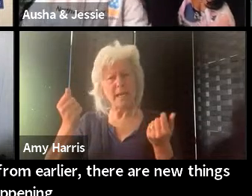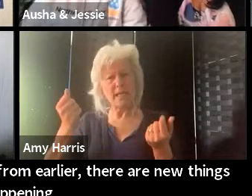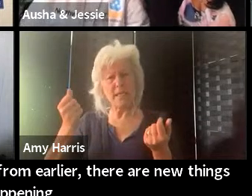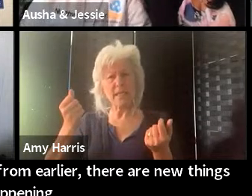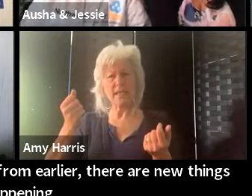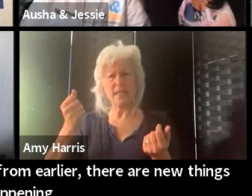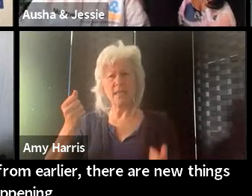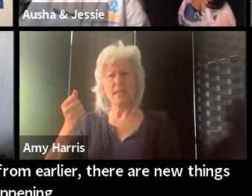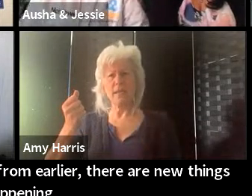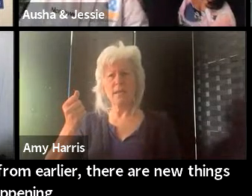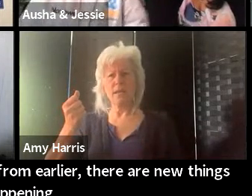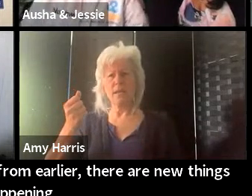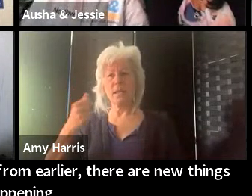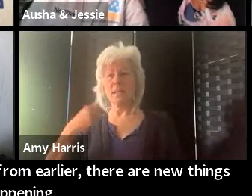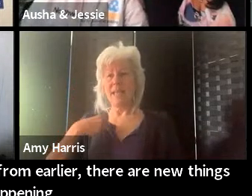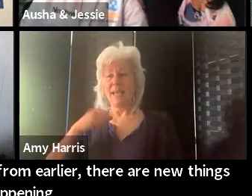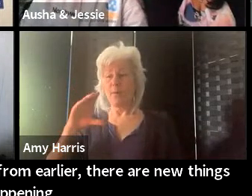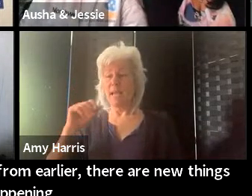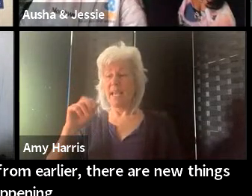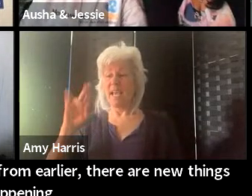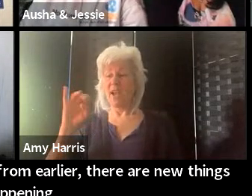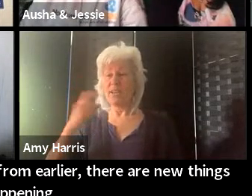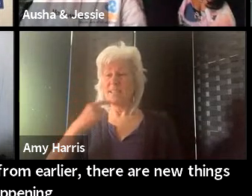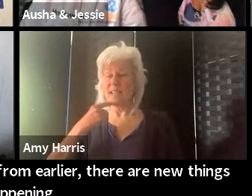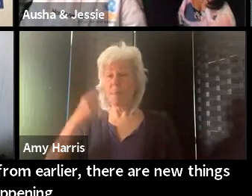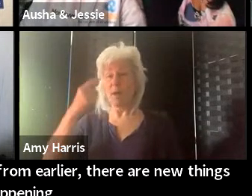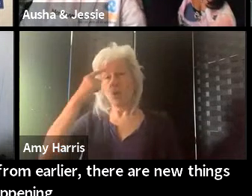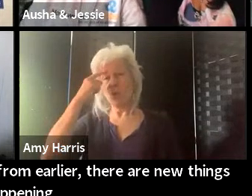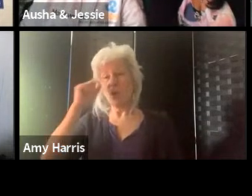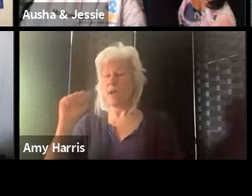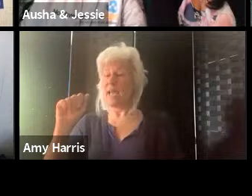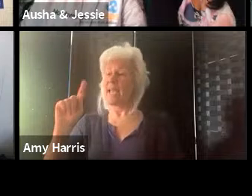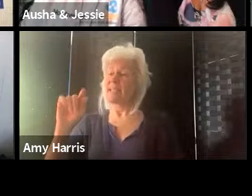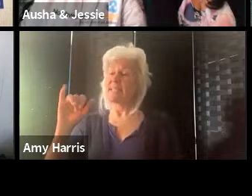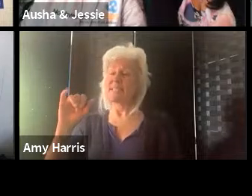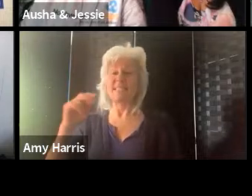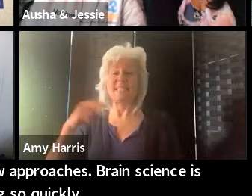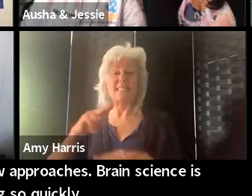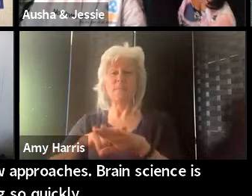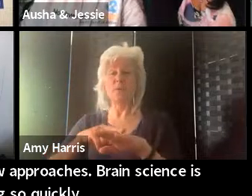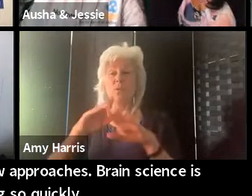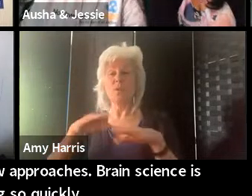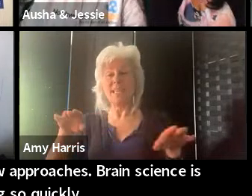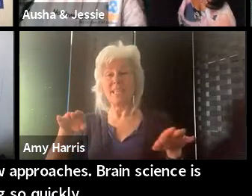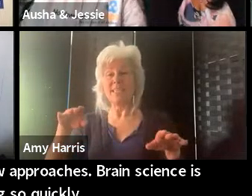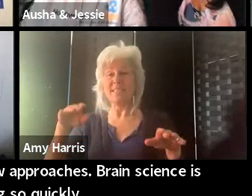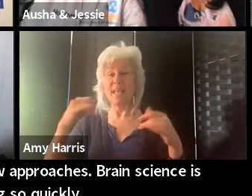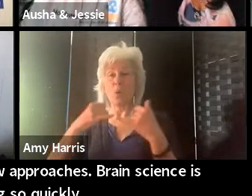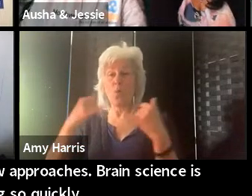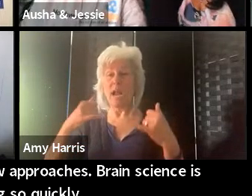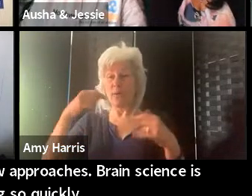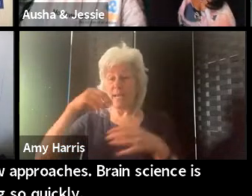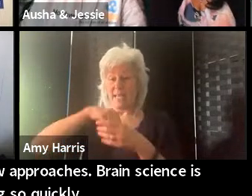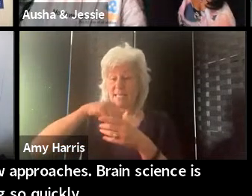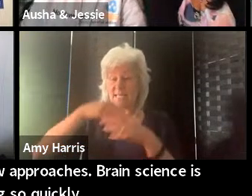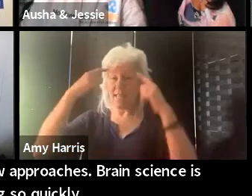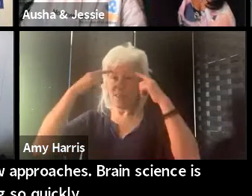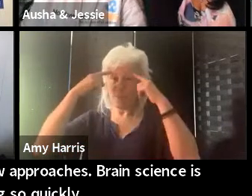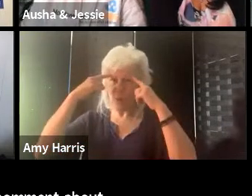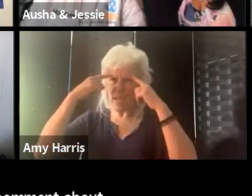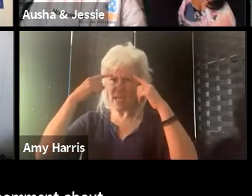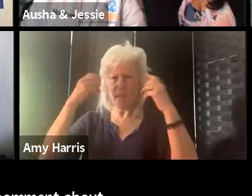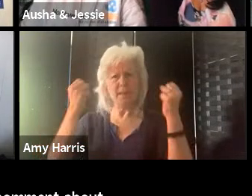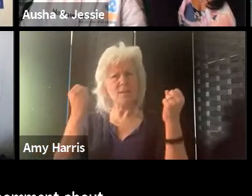on Carrie's comment about neuroatypical children and wiring within the brain. So